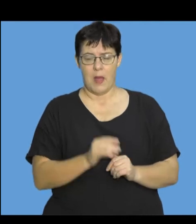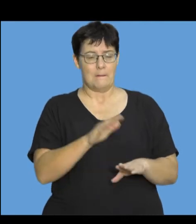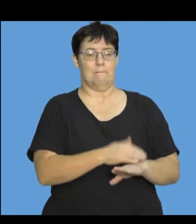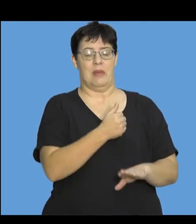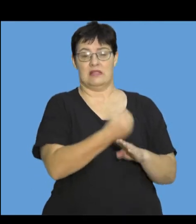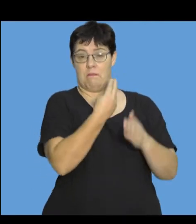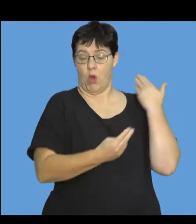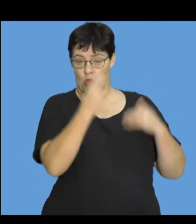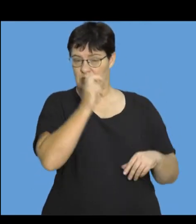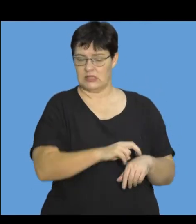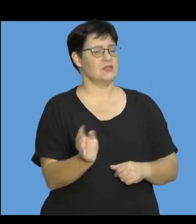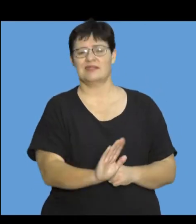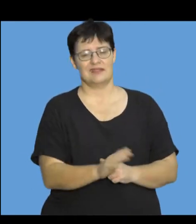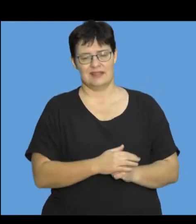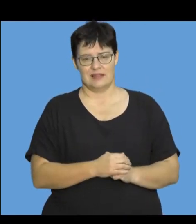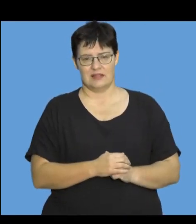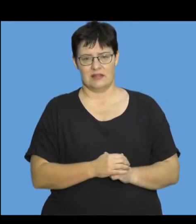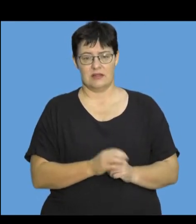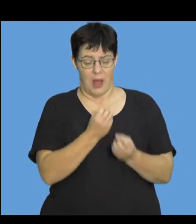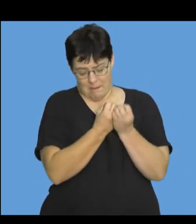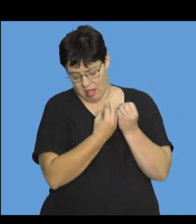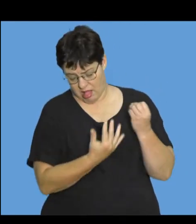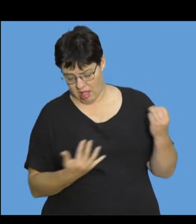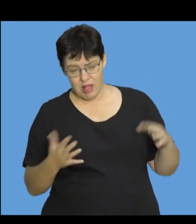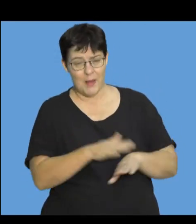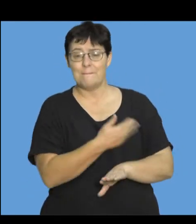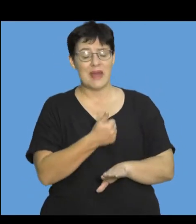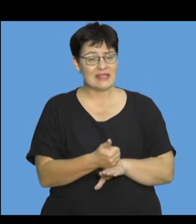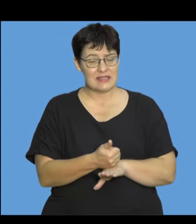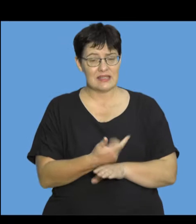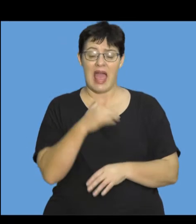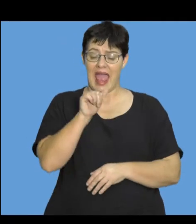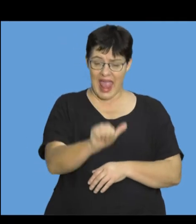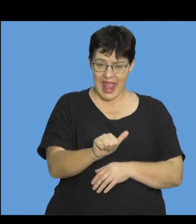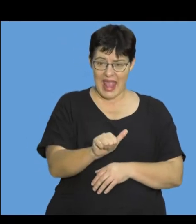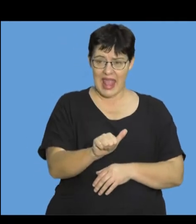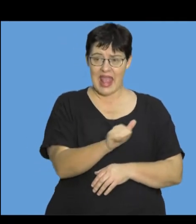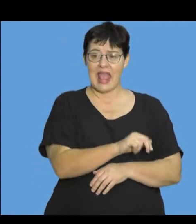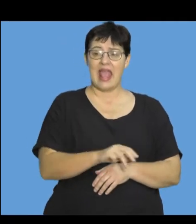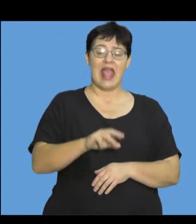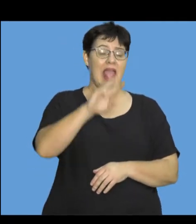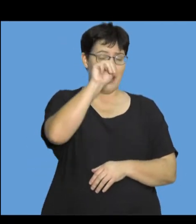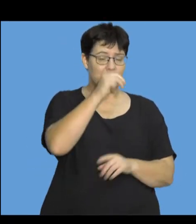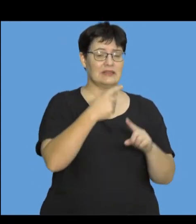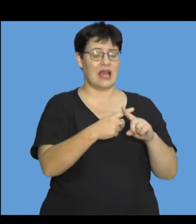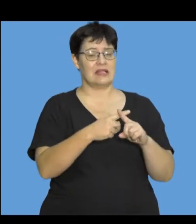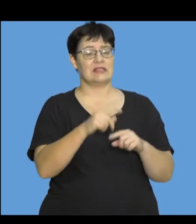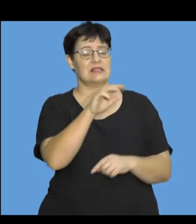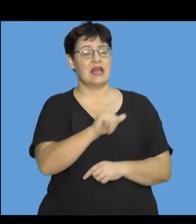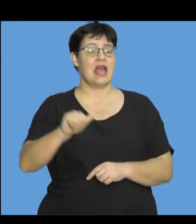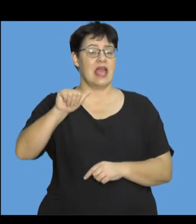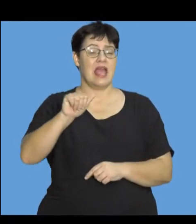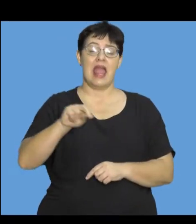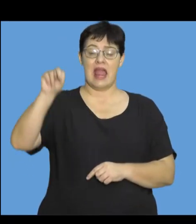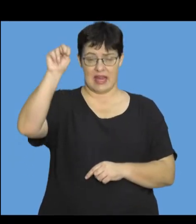the bases when you're doing this, right? No matter how many bases you have, if it's a to the m multiplied by a to the